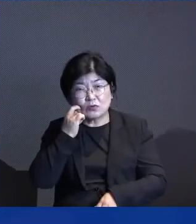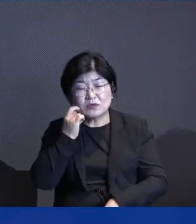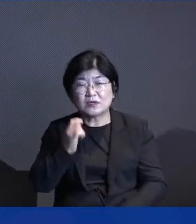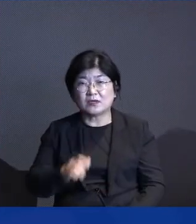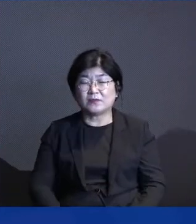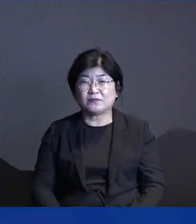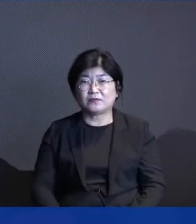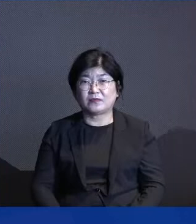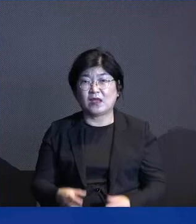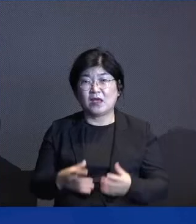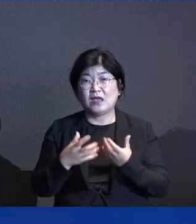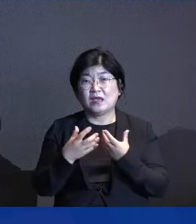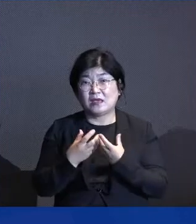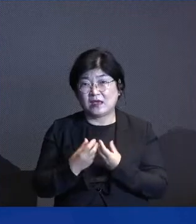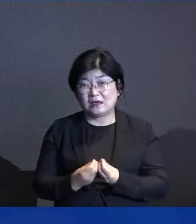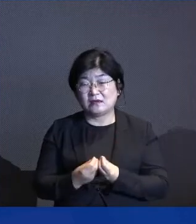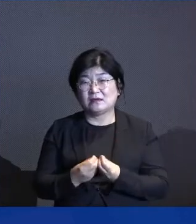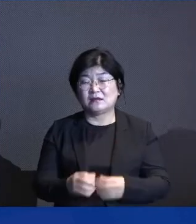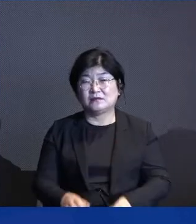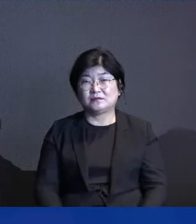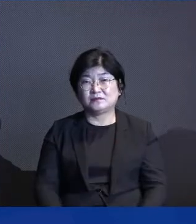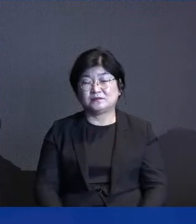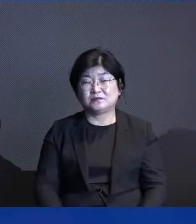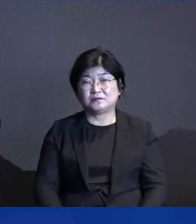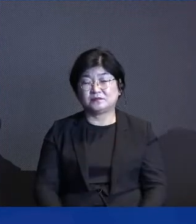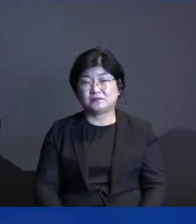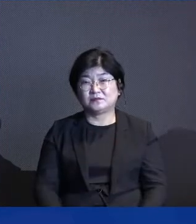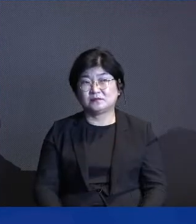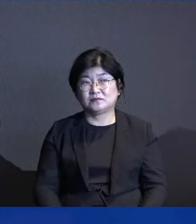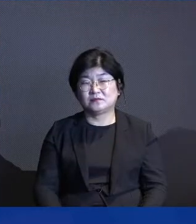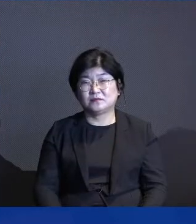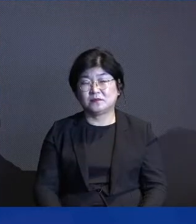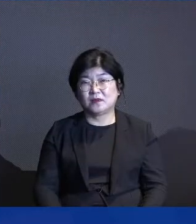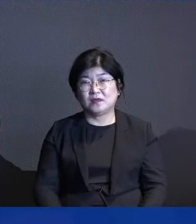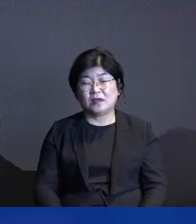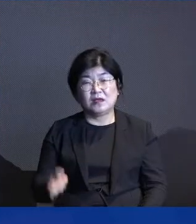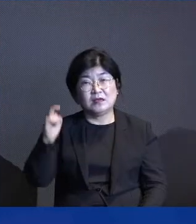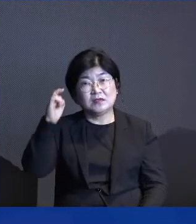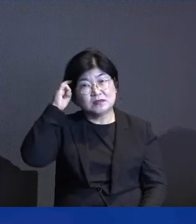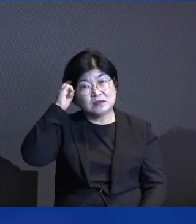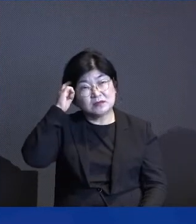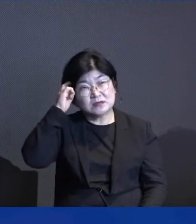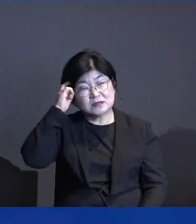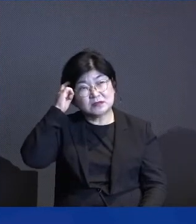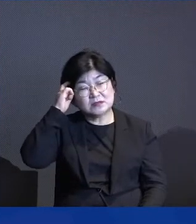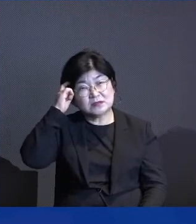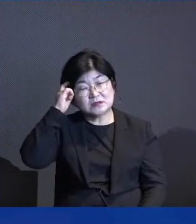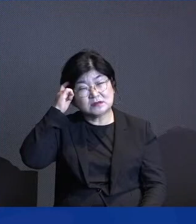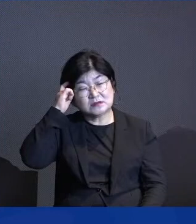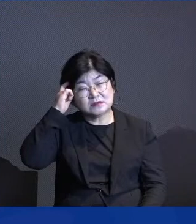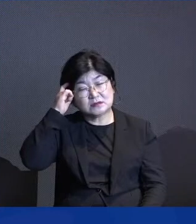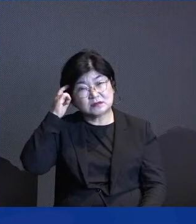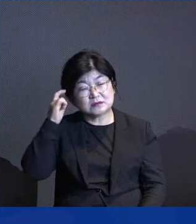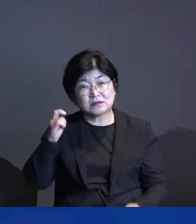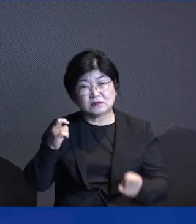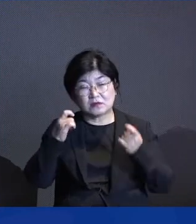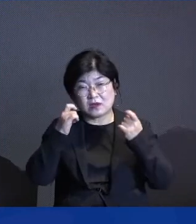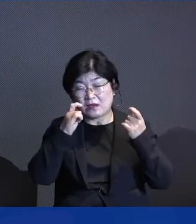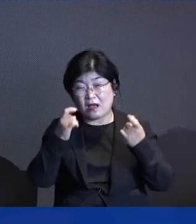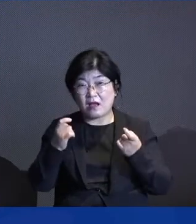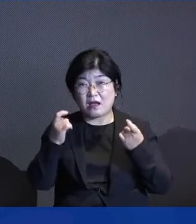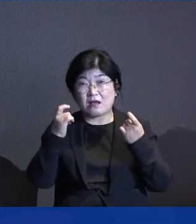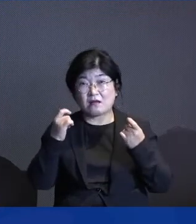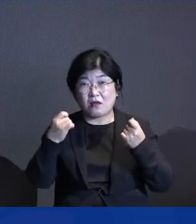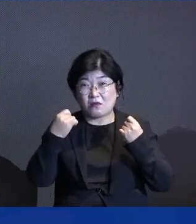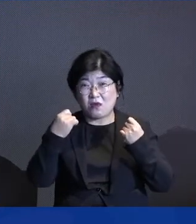example, even though we have great mental health services, we cannot eradicate the poverty issues, which